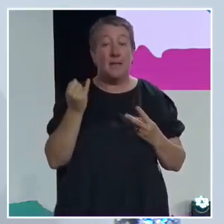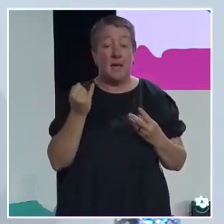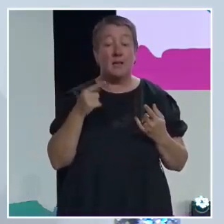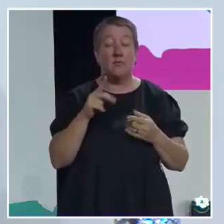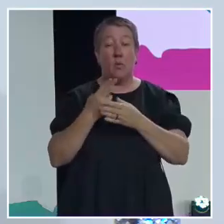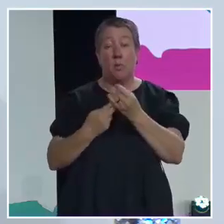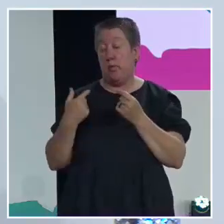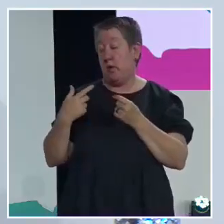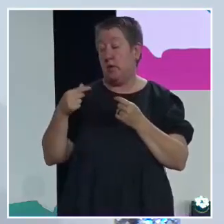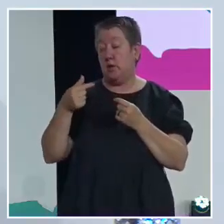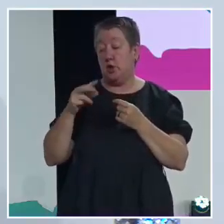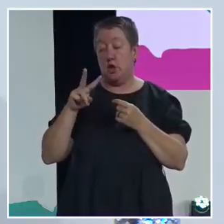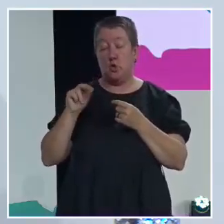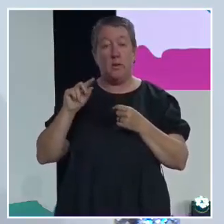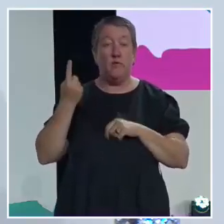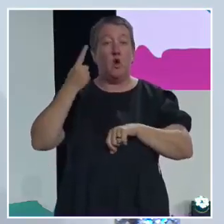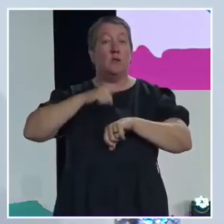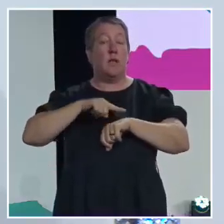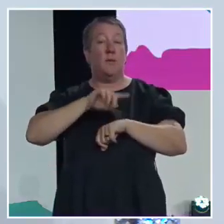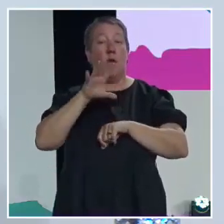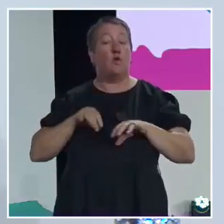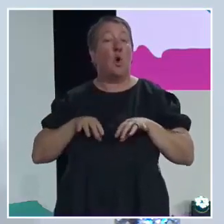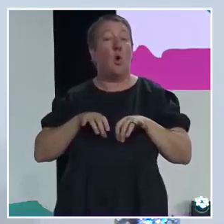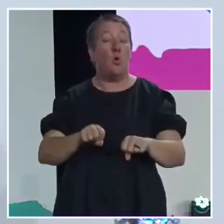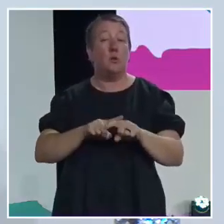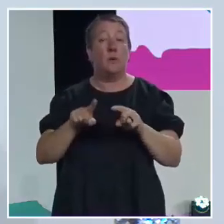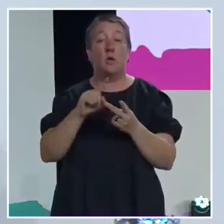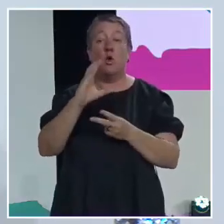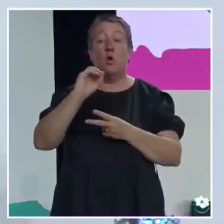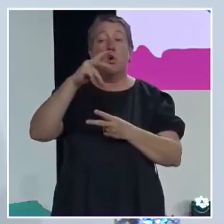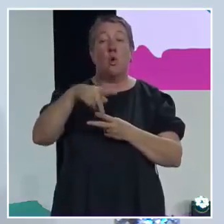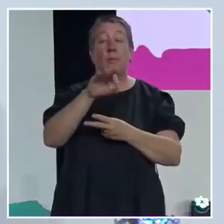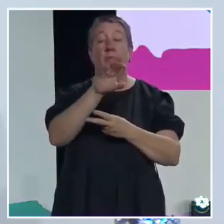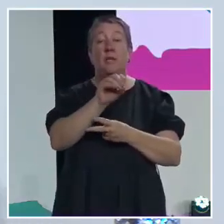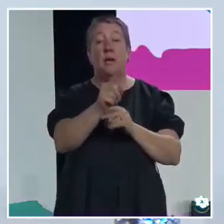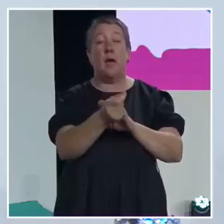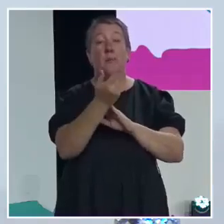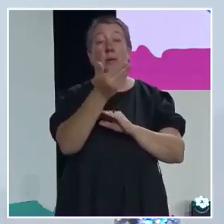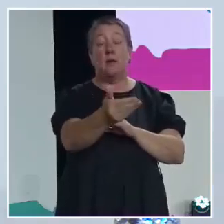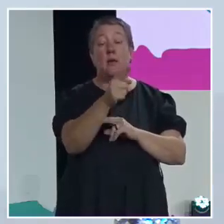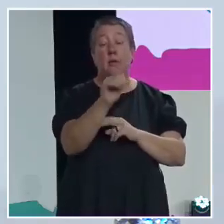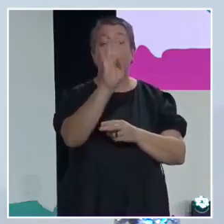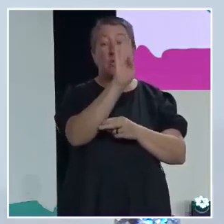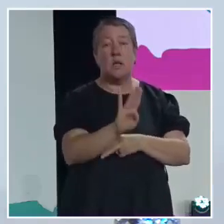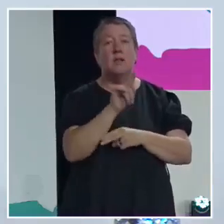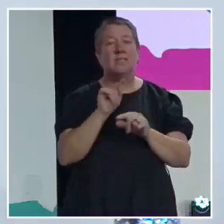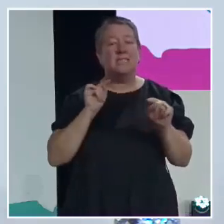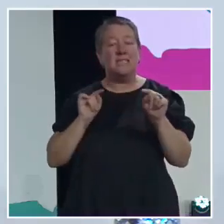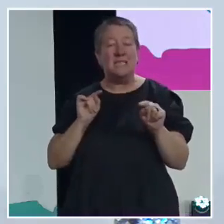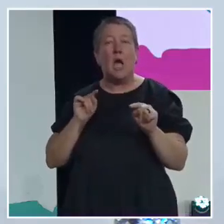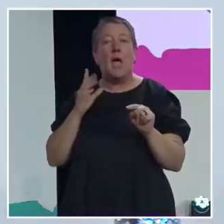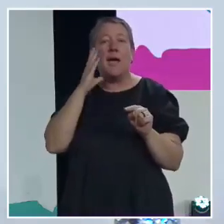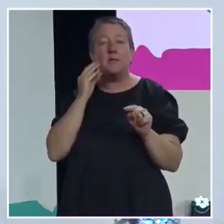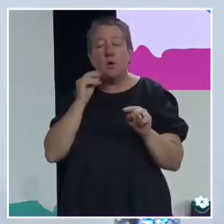G20 hosted for the first time on the African continent, but also the COP30 coming up in Brazil, is to use also experiences in South